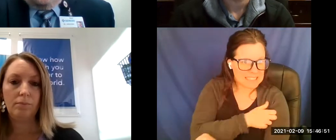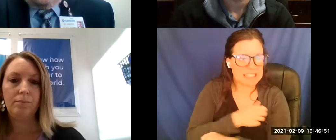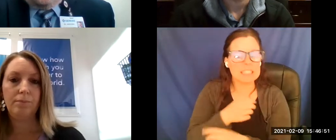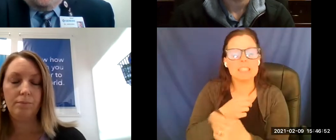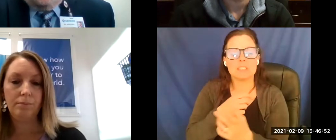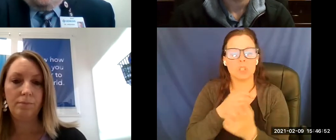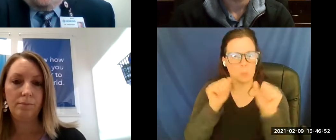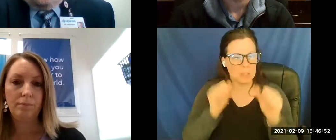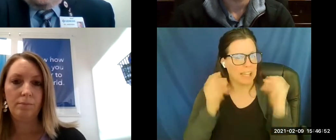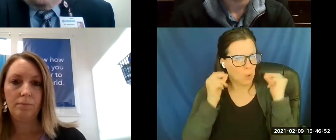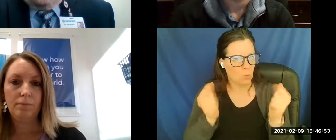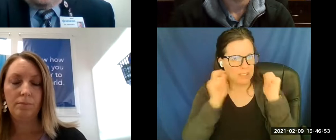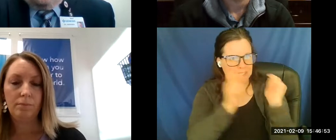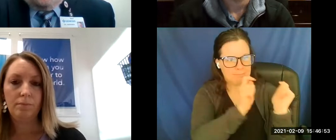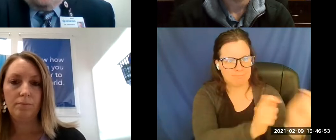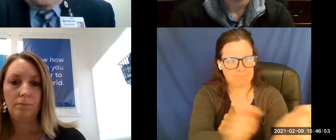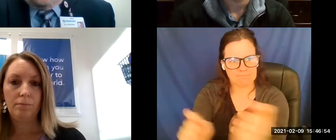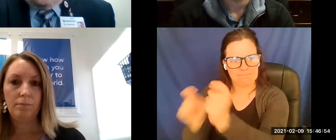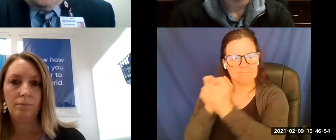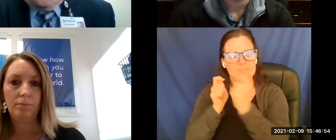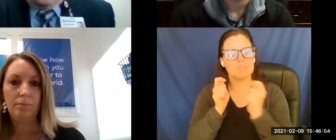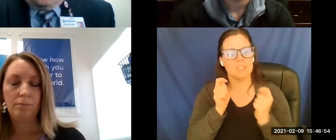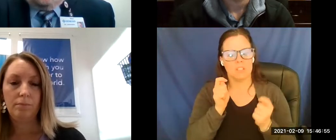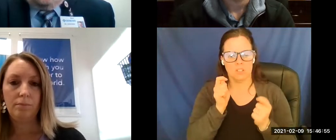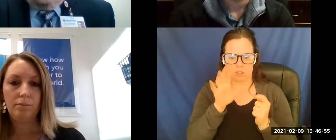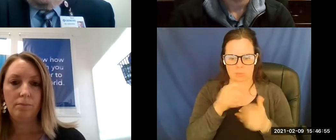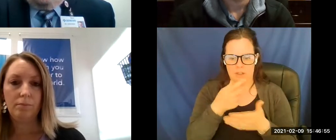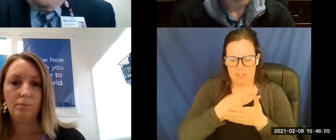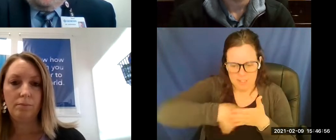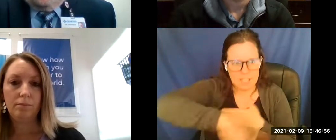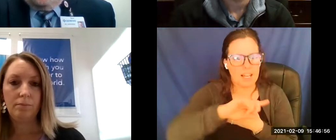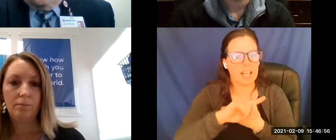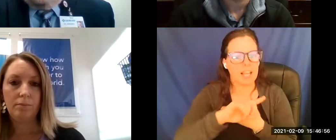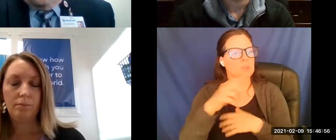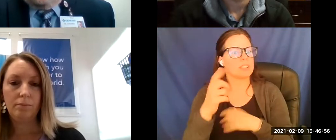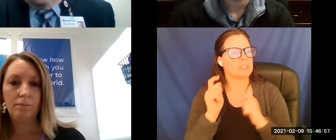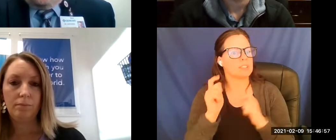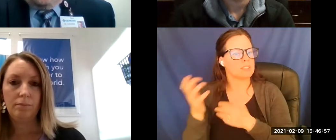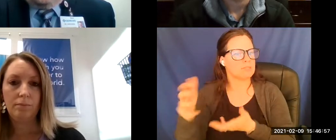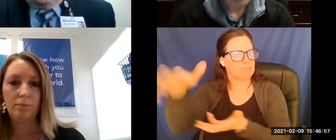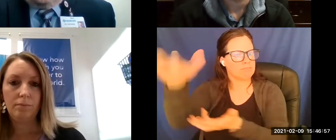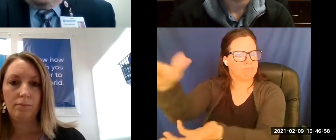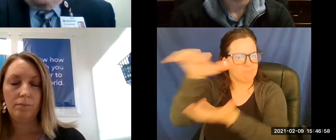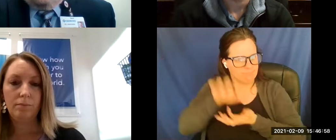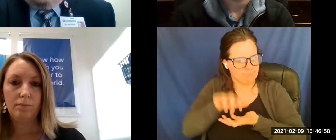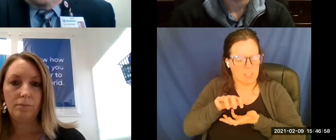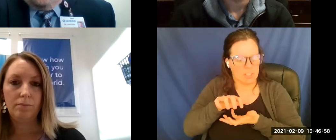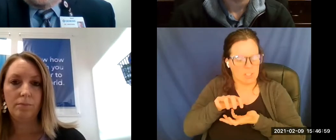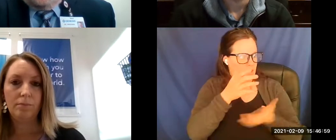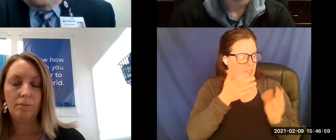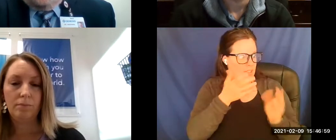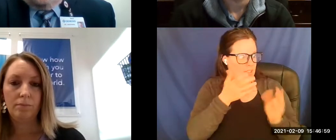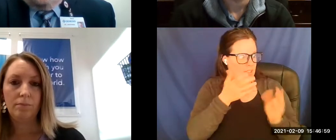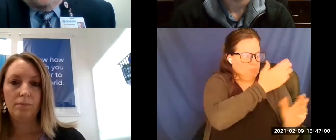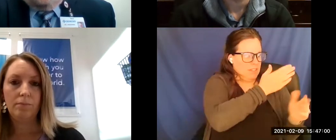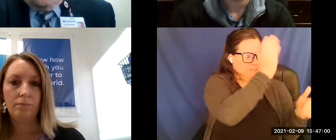quickly administer that and get it distributed so that by the next week's allocation, we've completed the previous vaccinations for the first